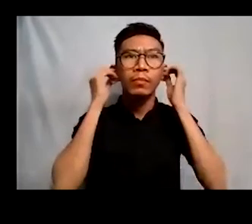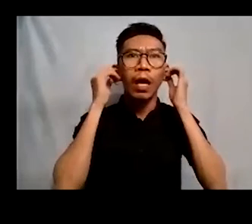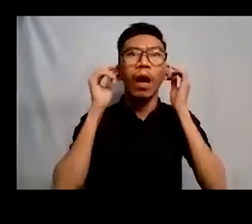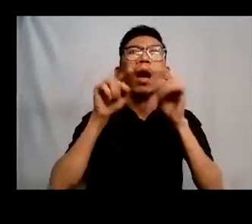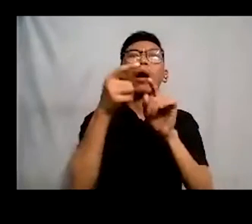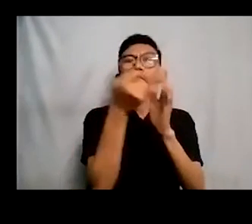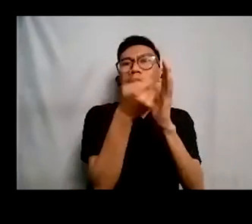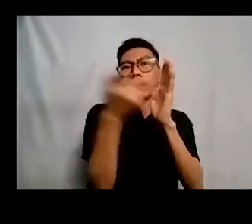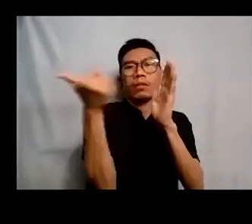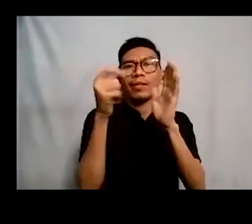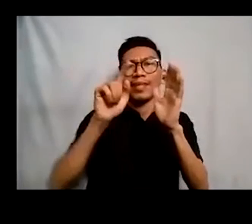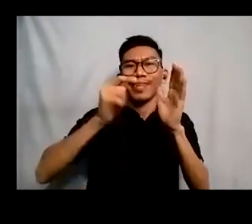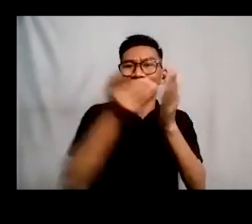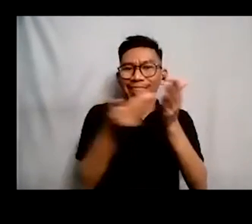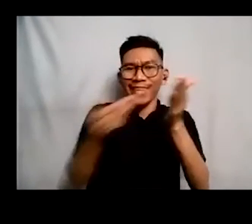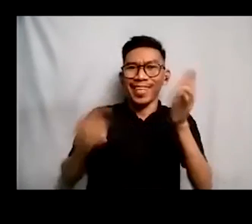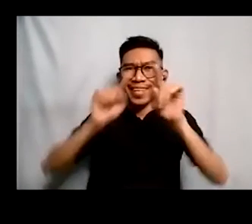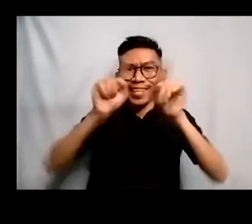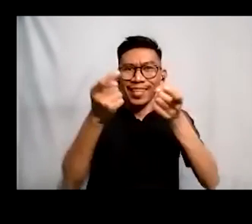ugly thing. Take out thing.